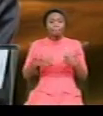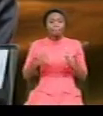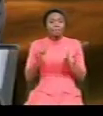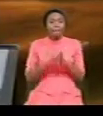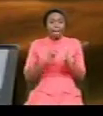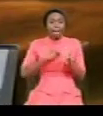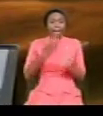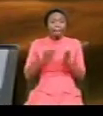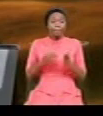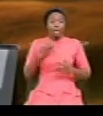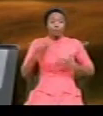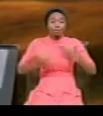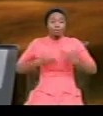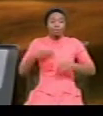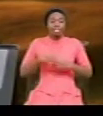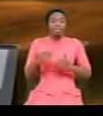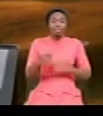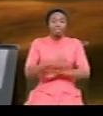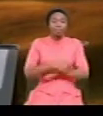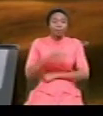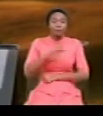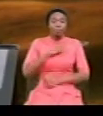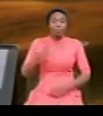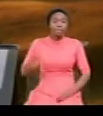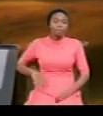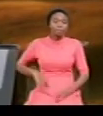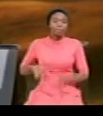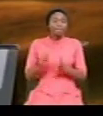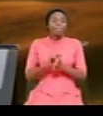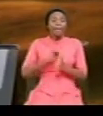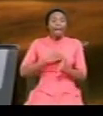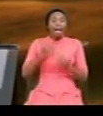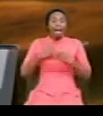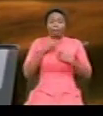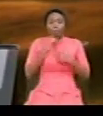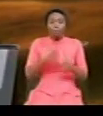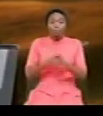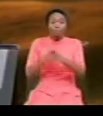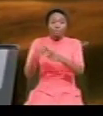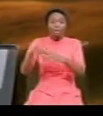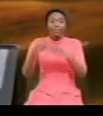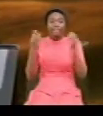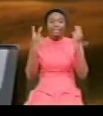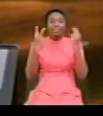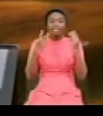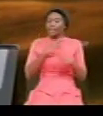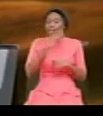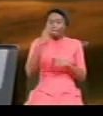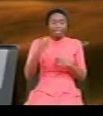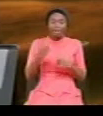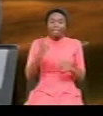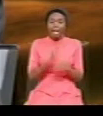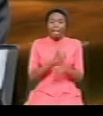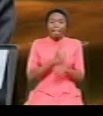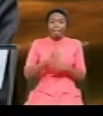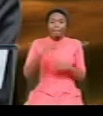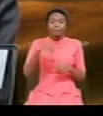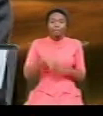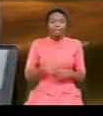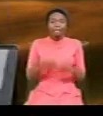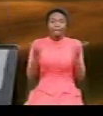that I may rejoice in the day of Christ, that I have not run in vain,